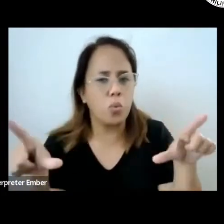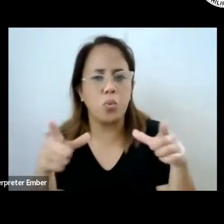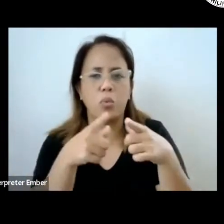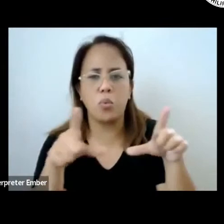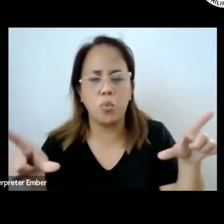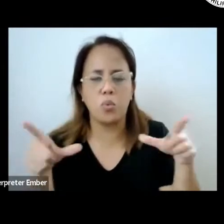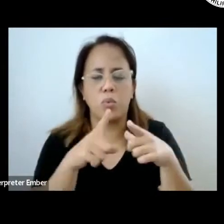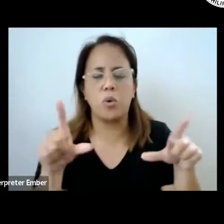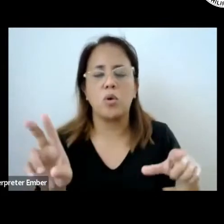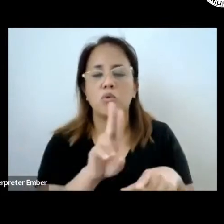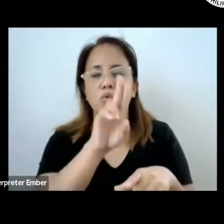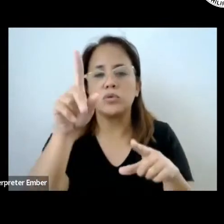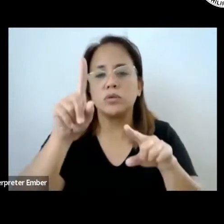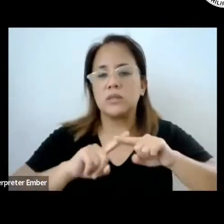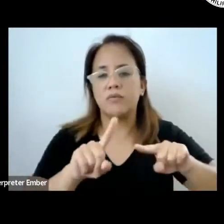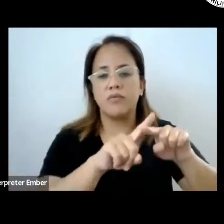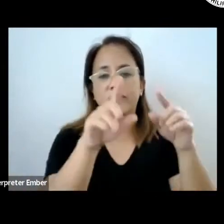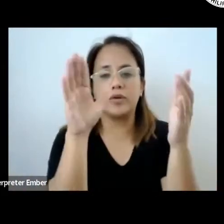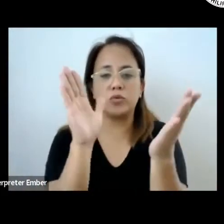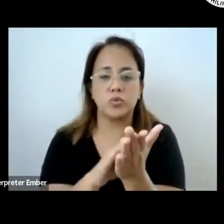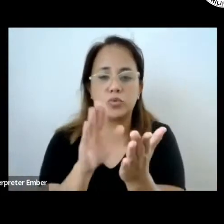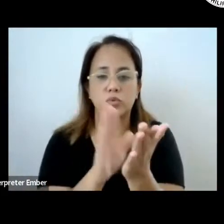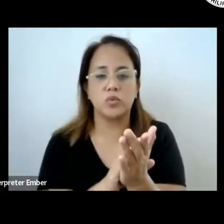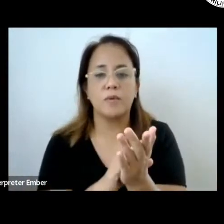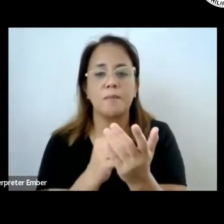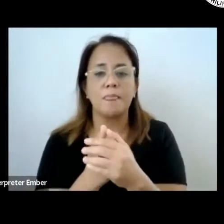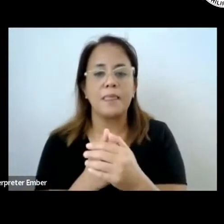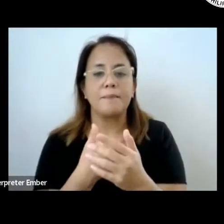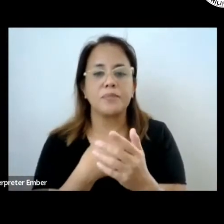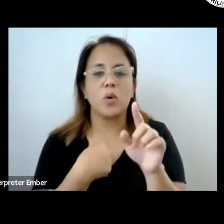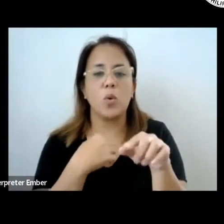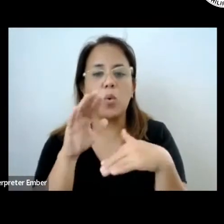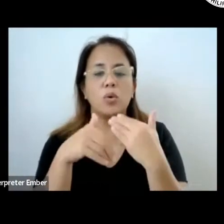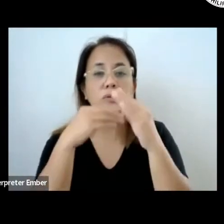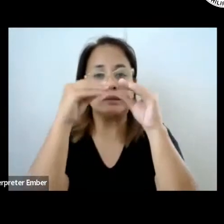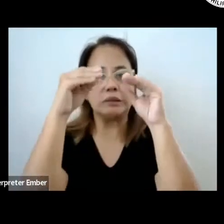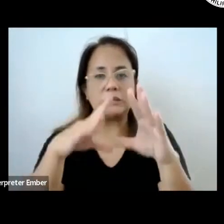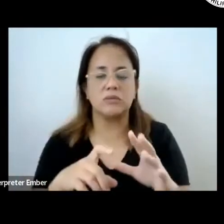the different schools and to make sure that all the teachers are